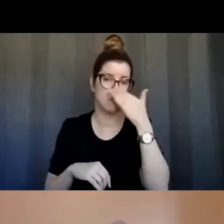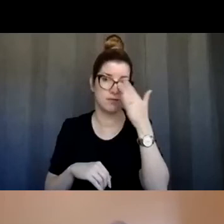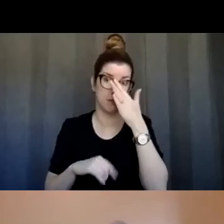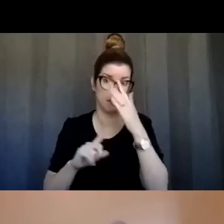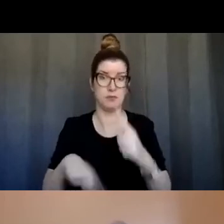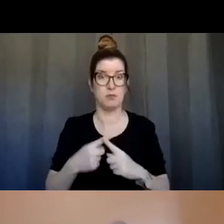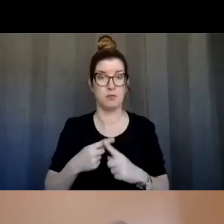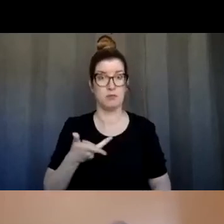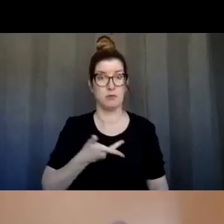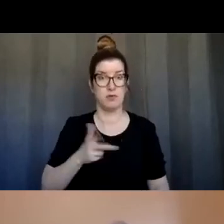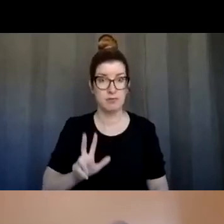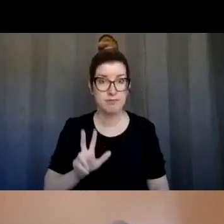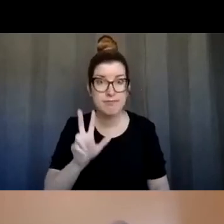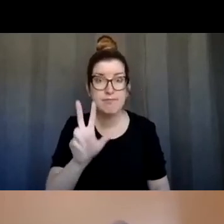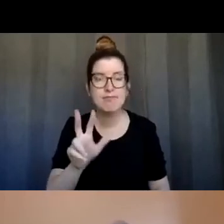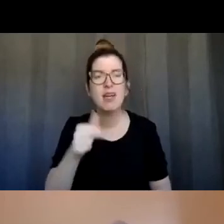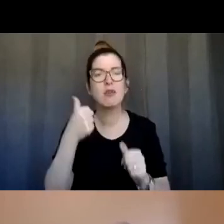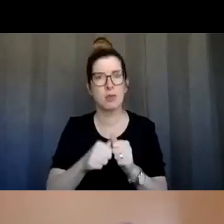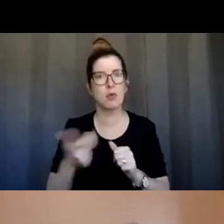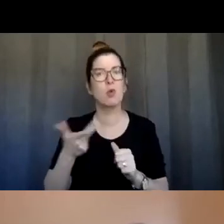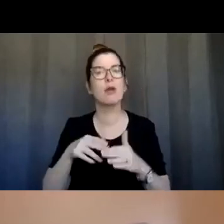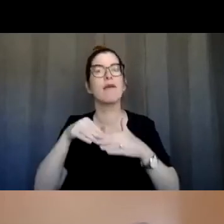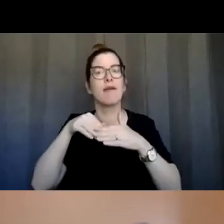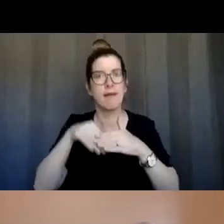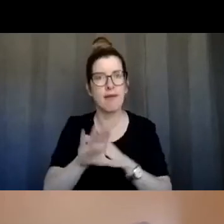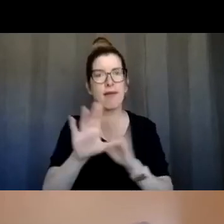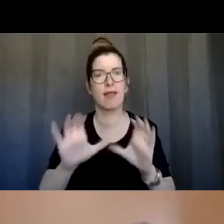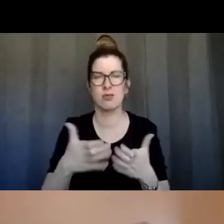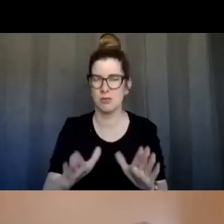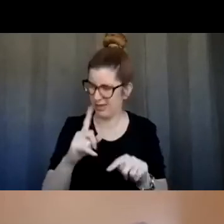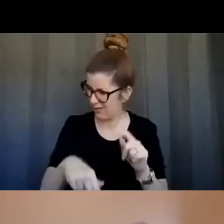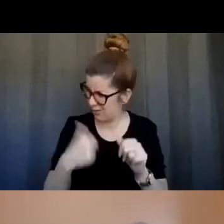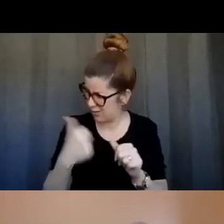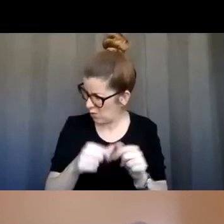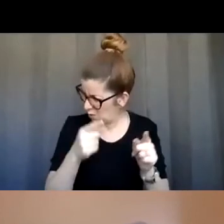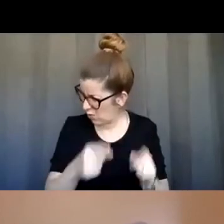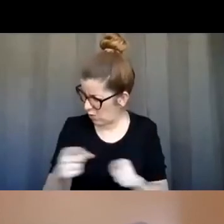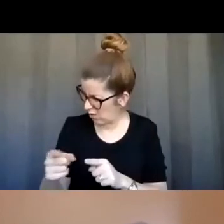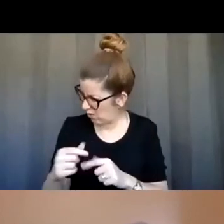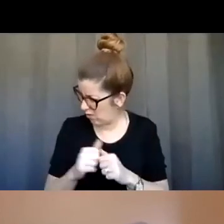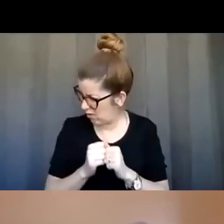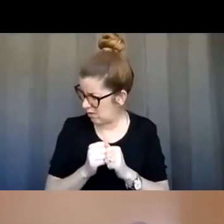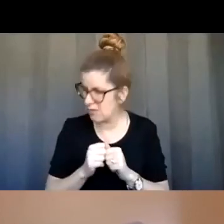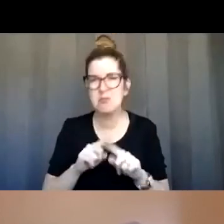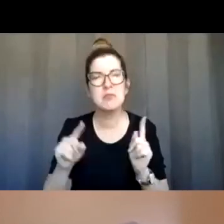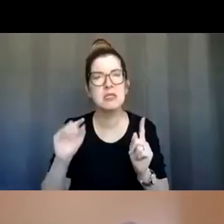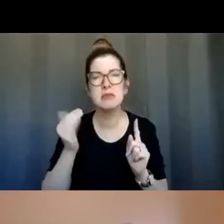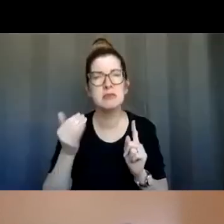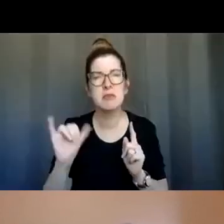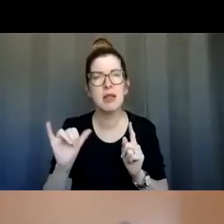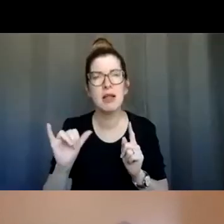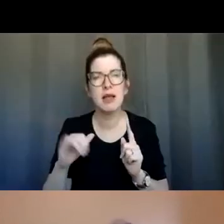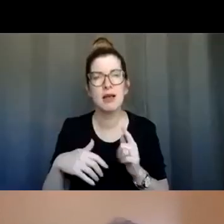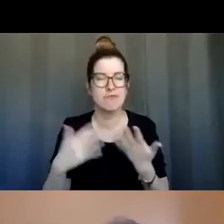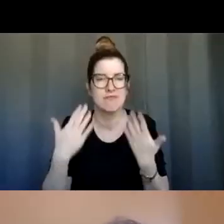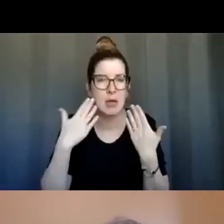I remember going into the classroom, and I don't know what was going on then, but it seems like, you know, I don't know what they